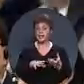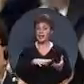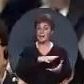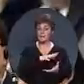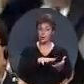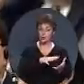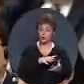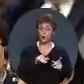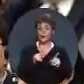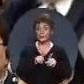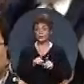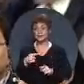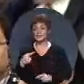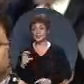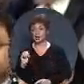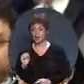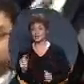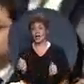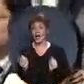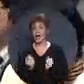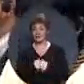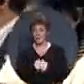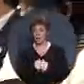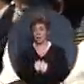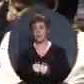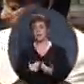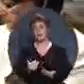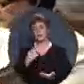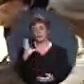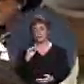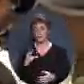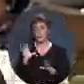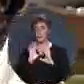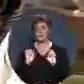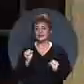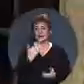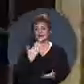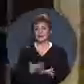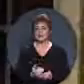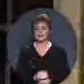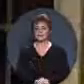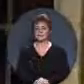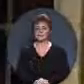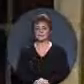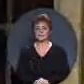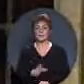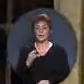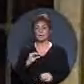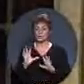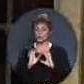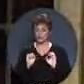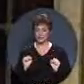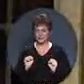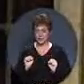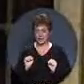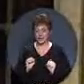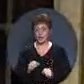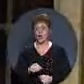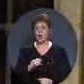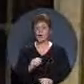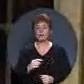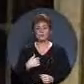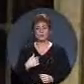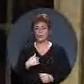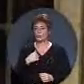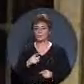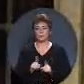method air pollution and greenhouse gases. Thank you. The Honourable Member for Rosemont-La Petite Patrie. But